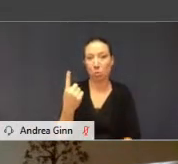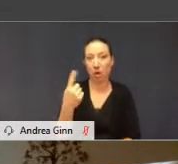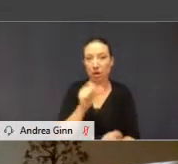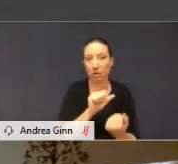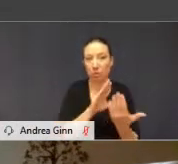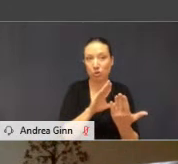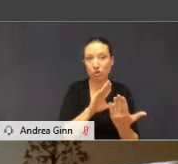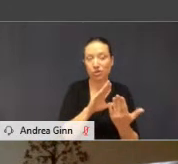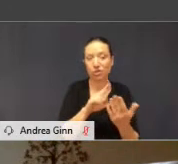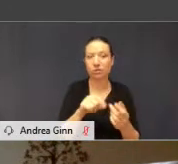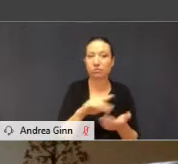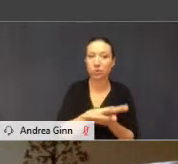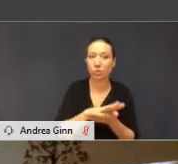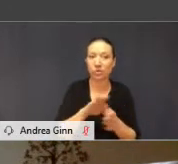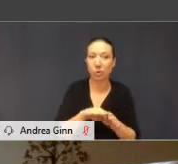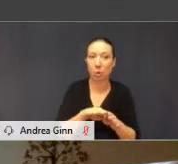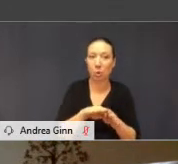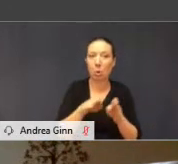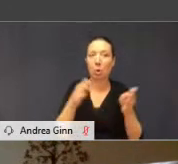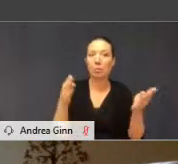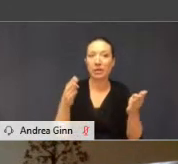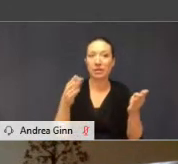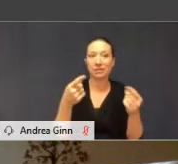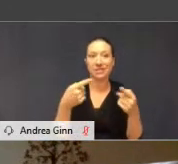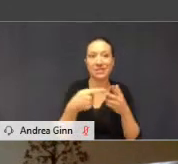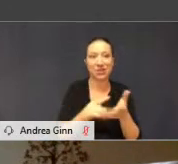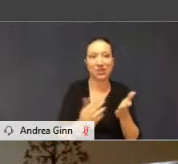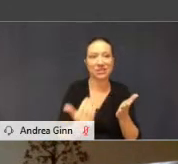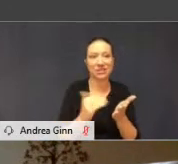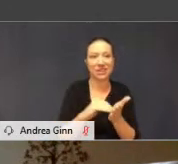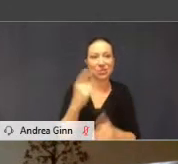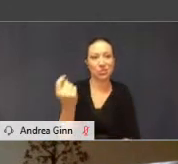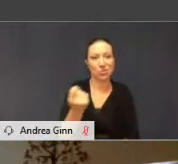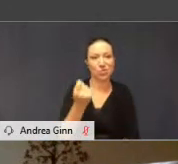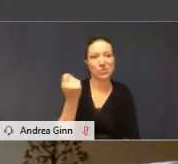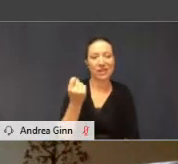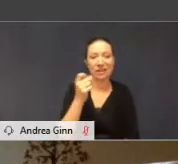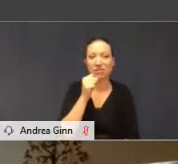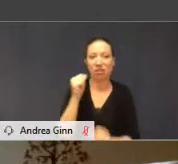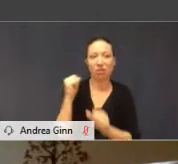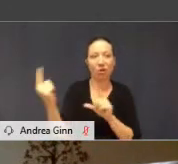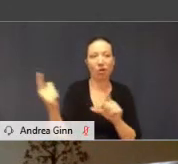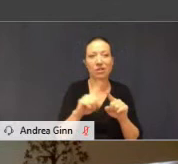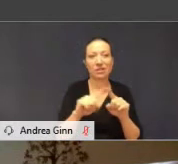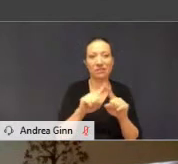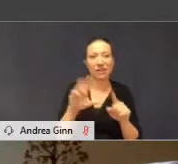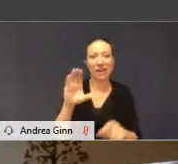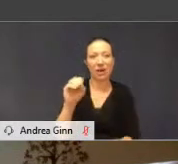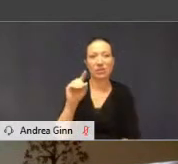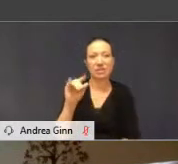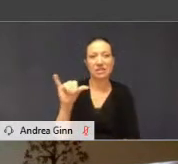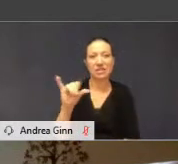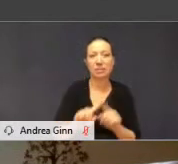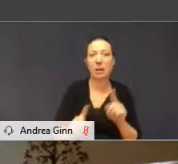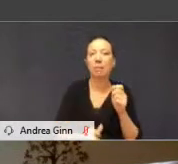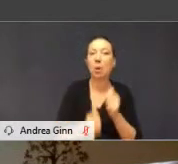almost not all counties, but the majority of them. And then, kids are required to be up to date on their